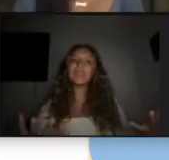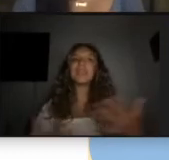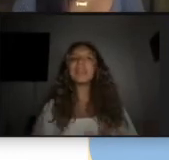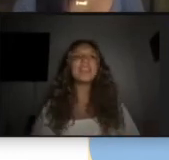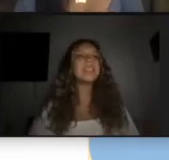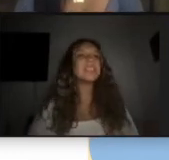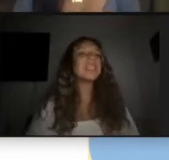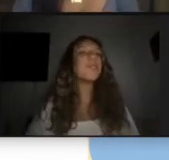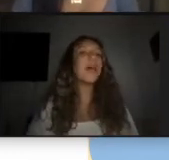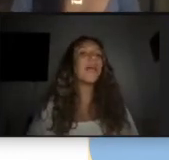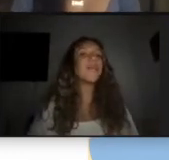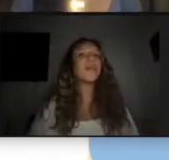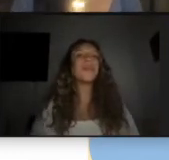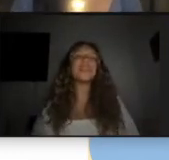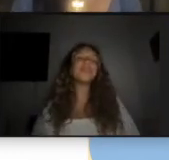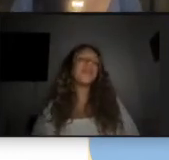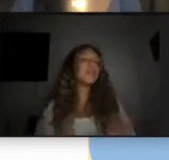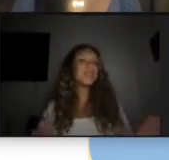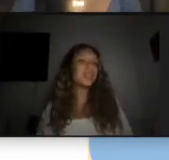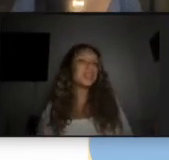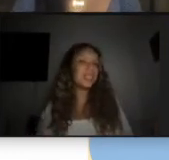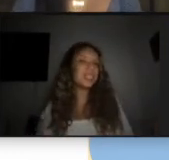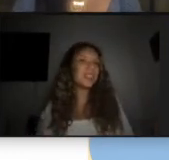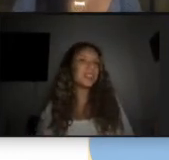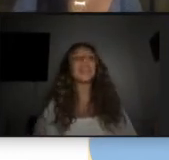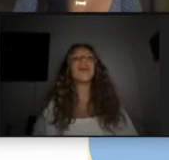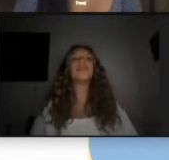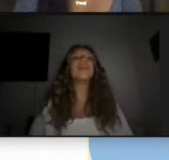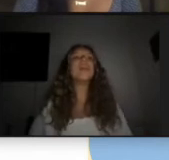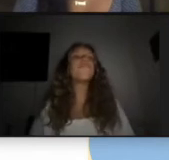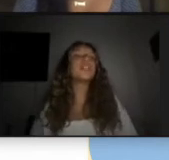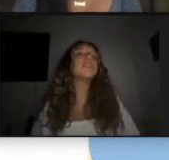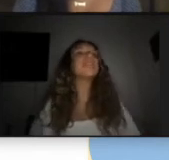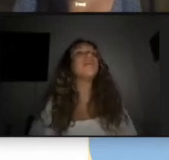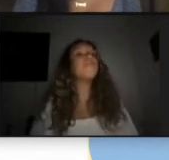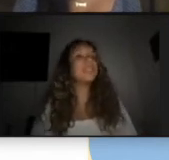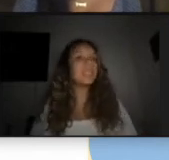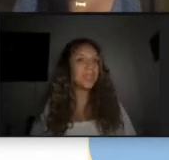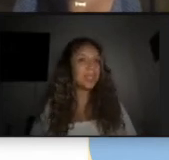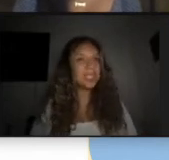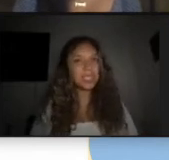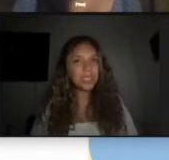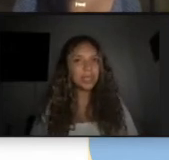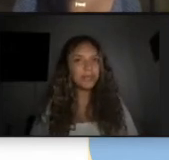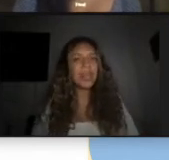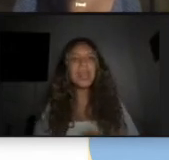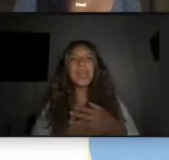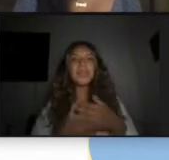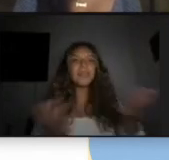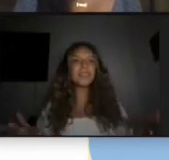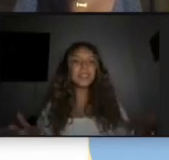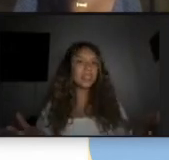this is a goodbye from one of our very special teachers that will unfortunately be leading us this year